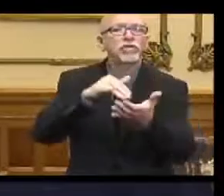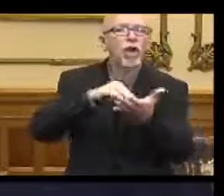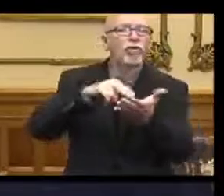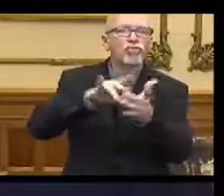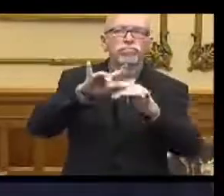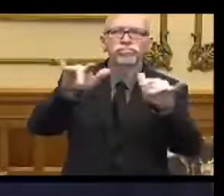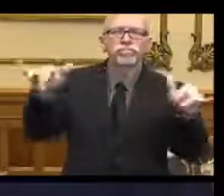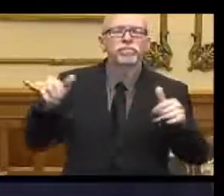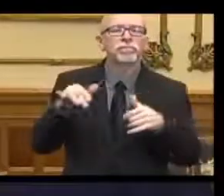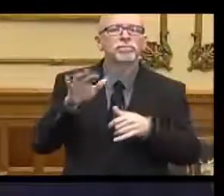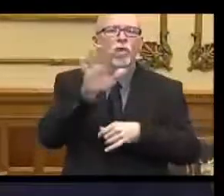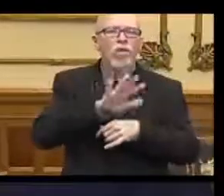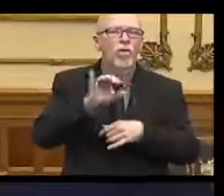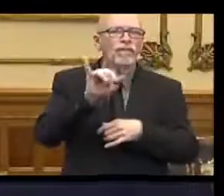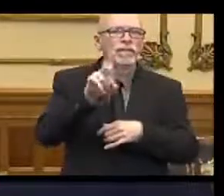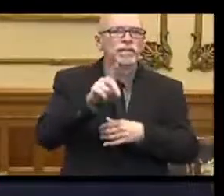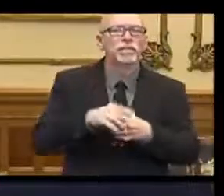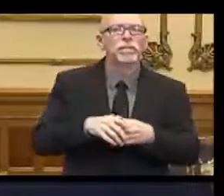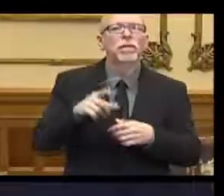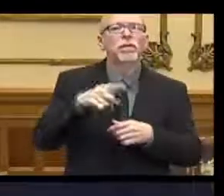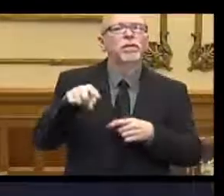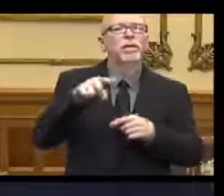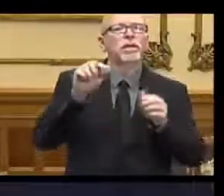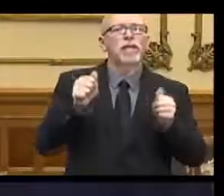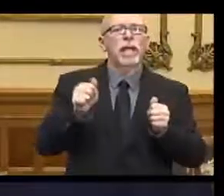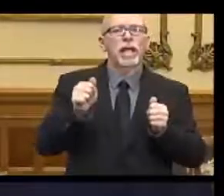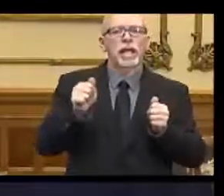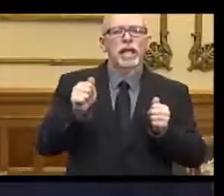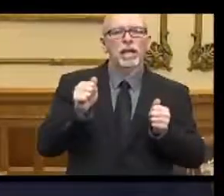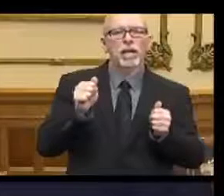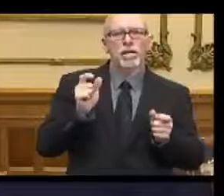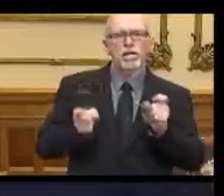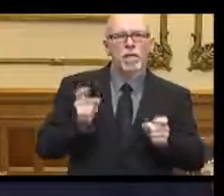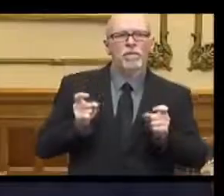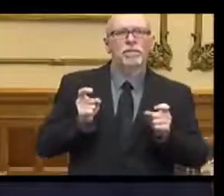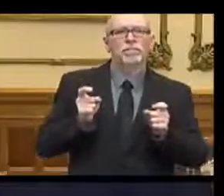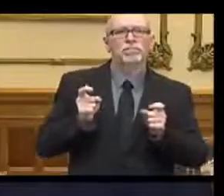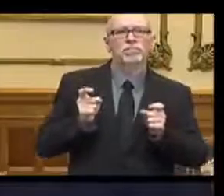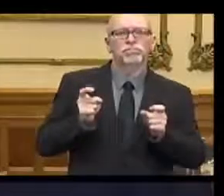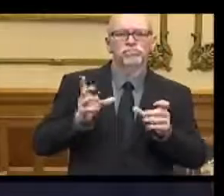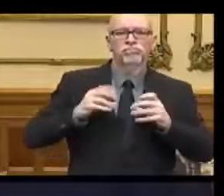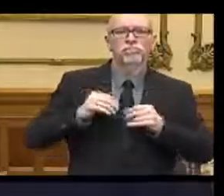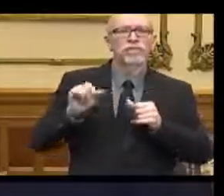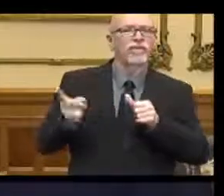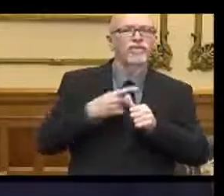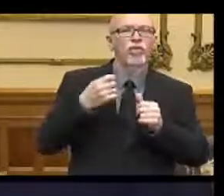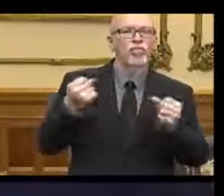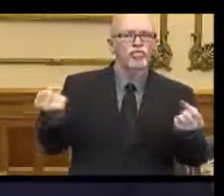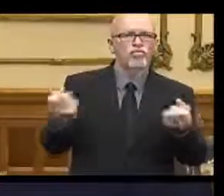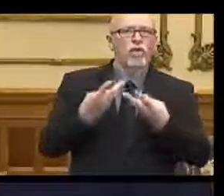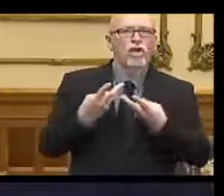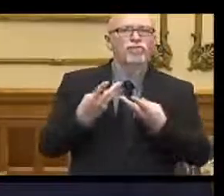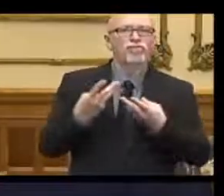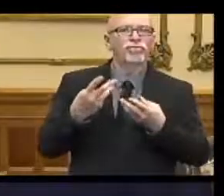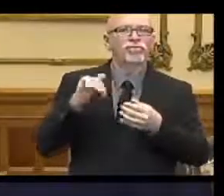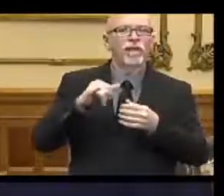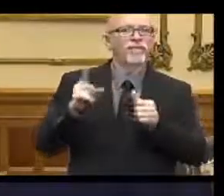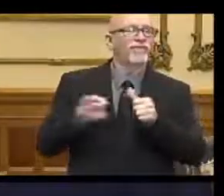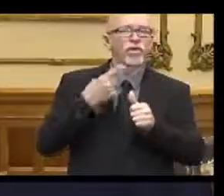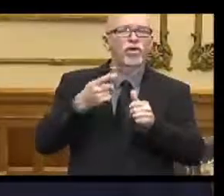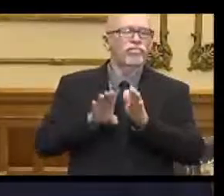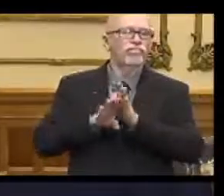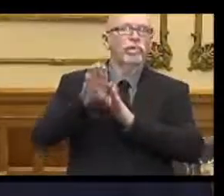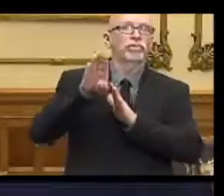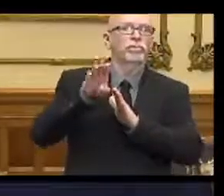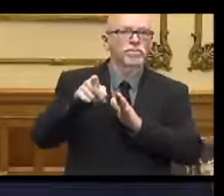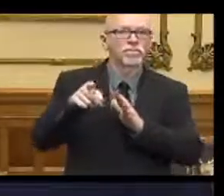large across our whole state of Indiana, to be able to accommodate that first rush and that surge. Everything that we've